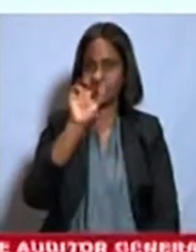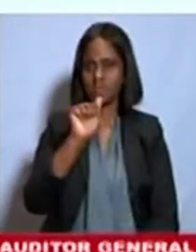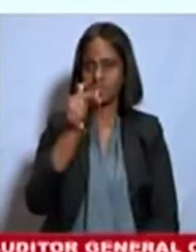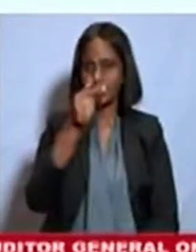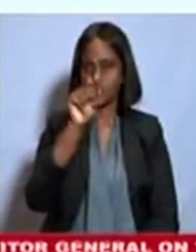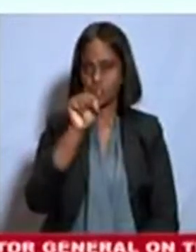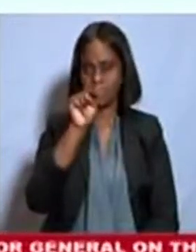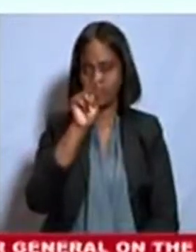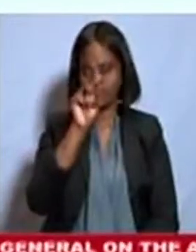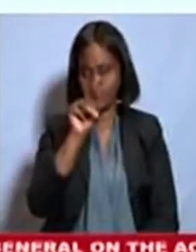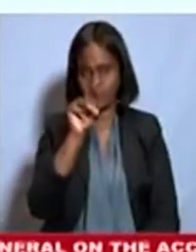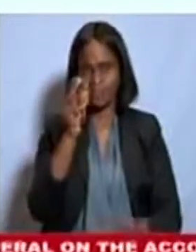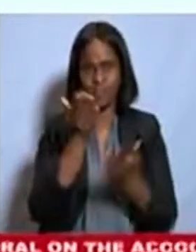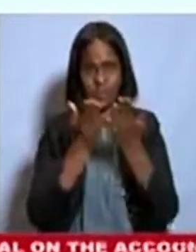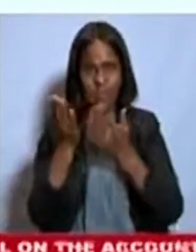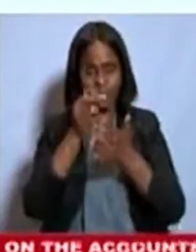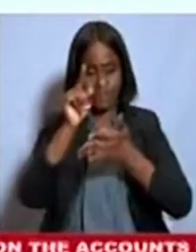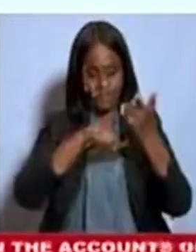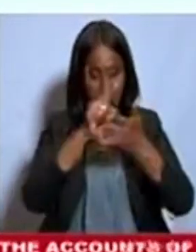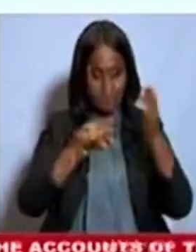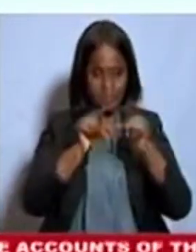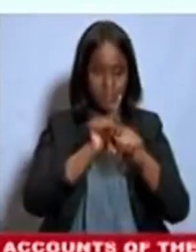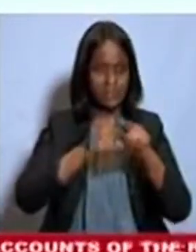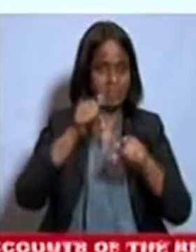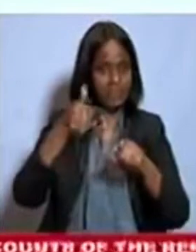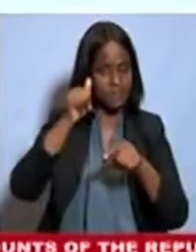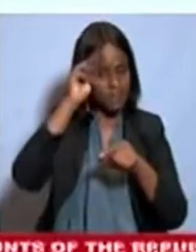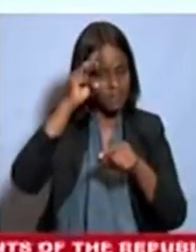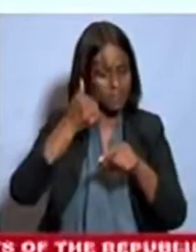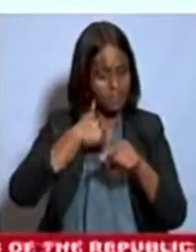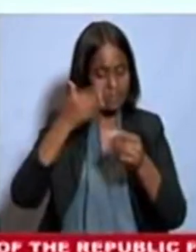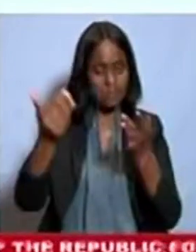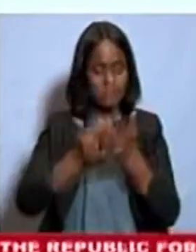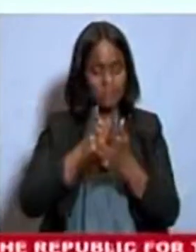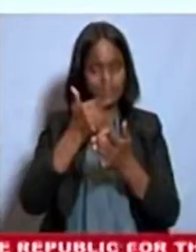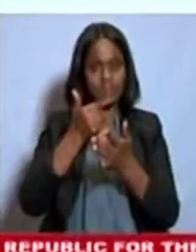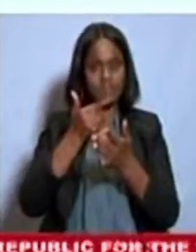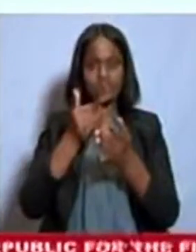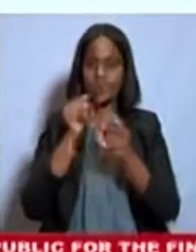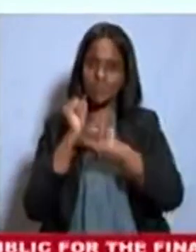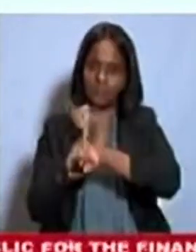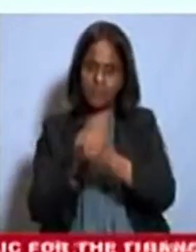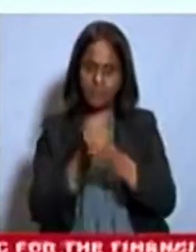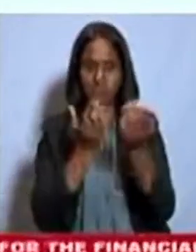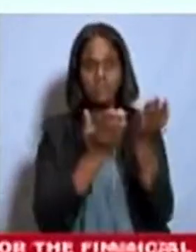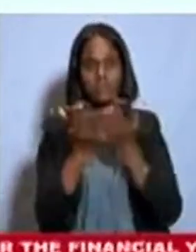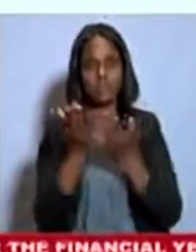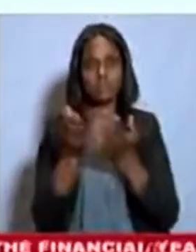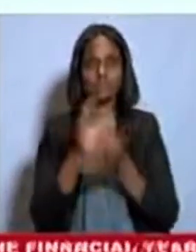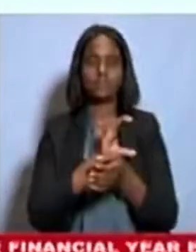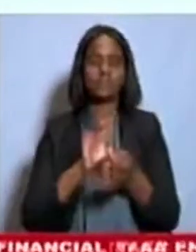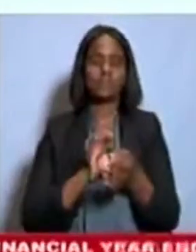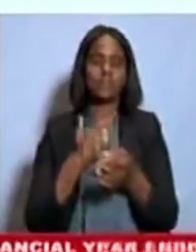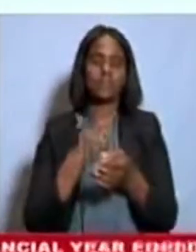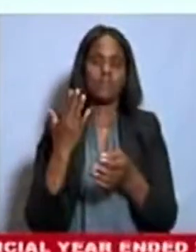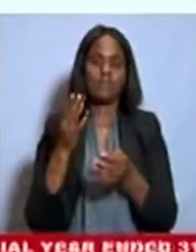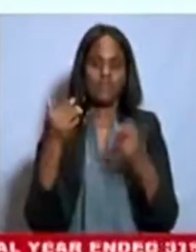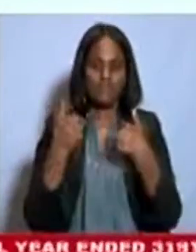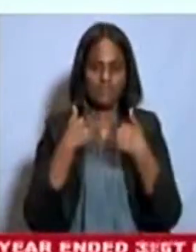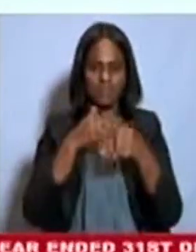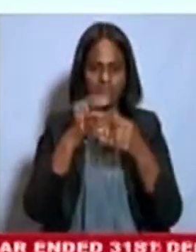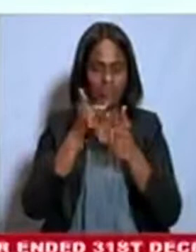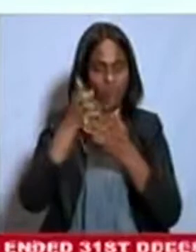Service were terminated, and the ministry has since contracted a new security service provider. The